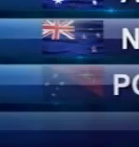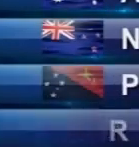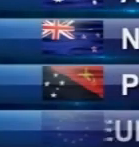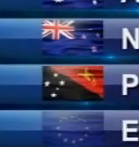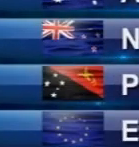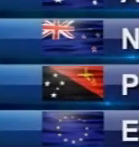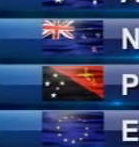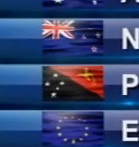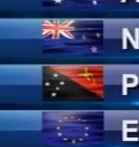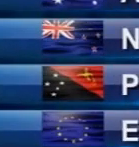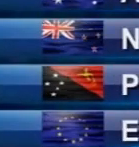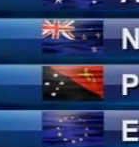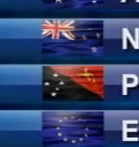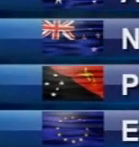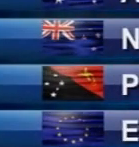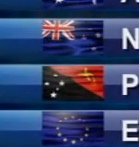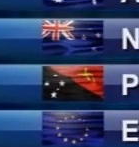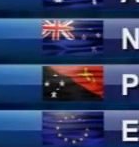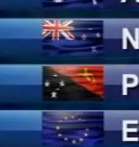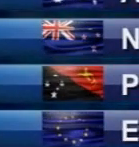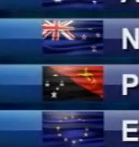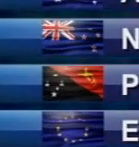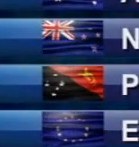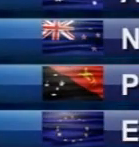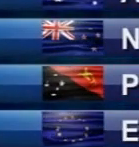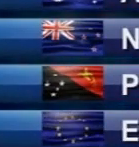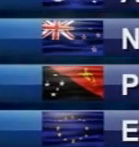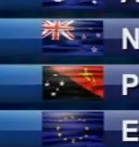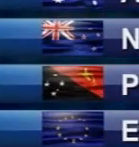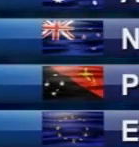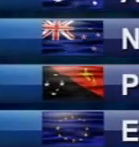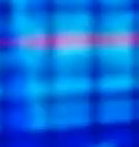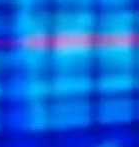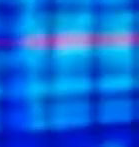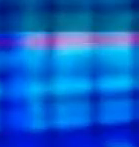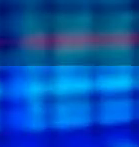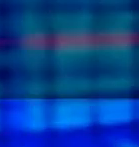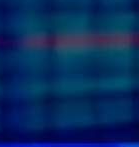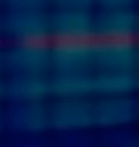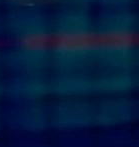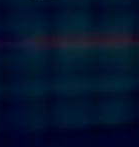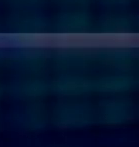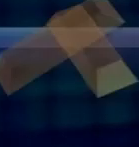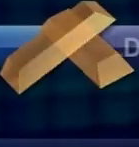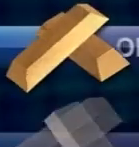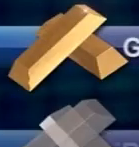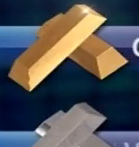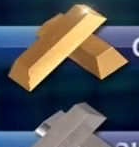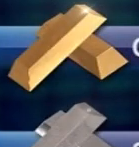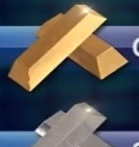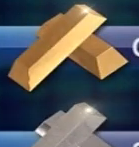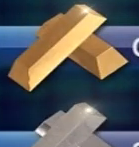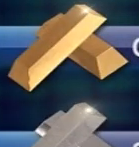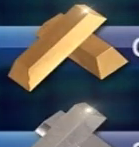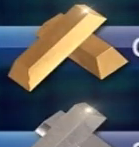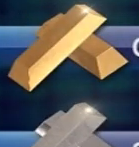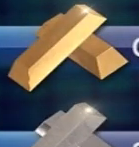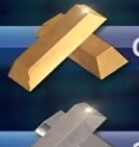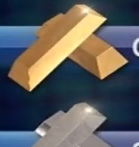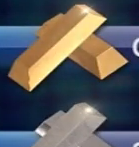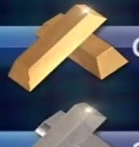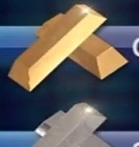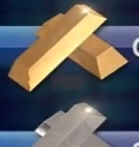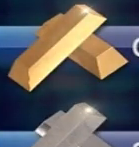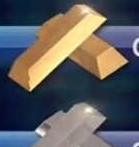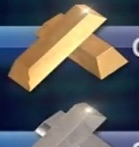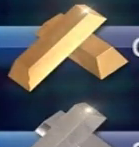against the Chinese yuan, US dollar, euro and the Japanese yen. On to the commodities market, it was a totally different scenario than